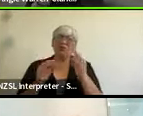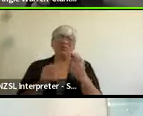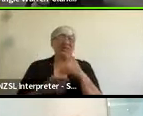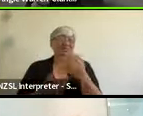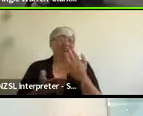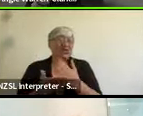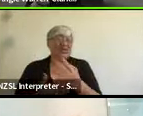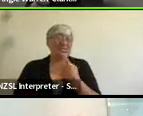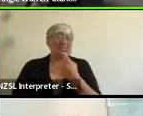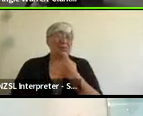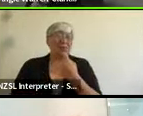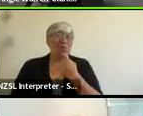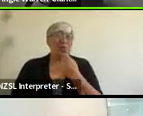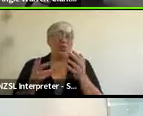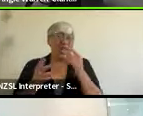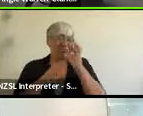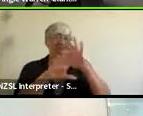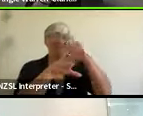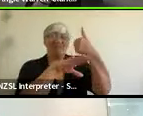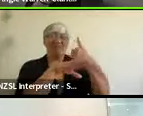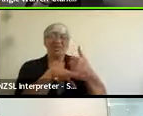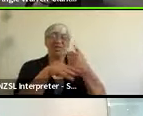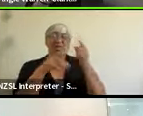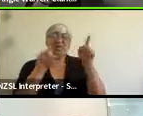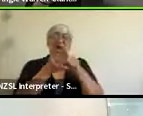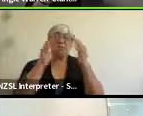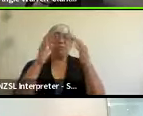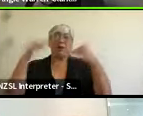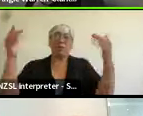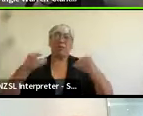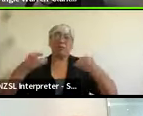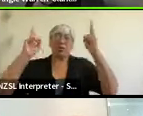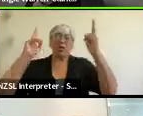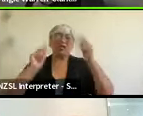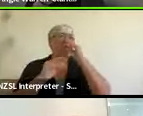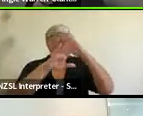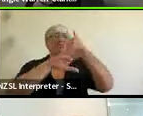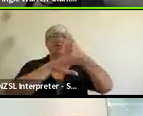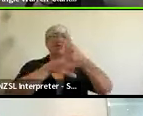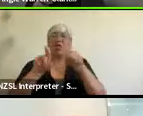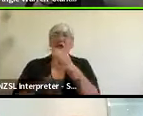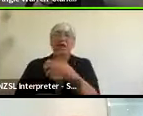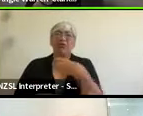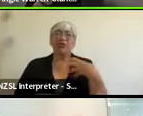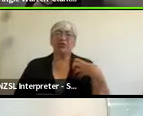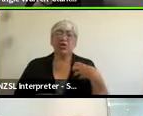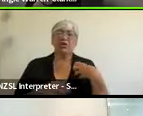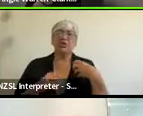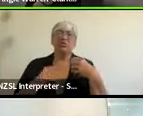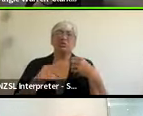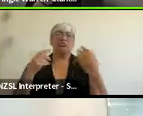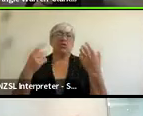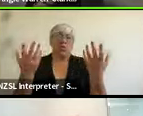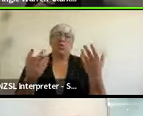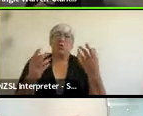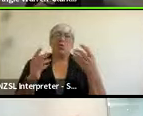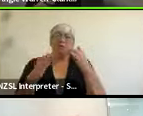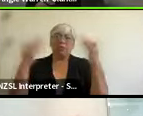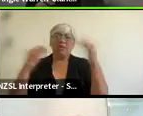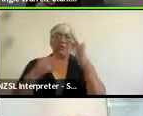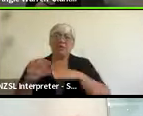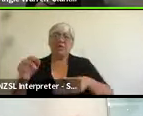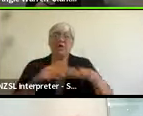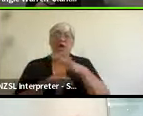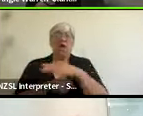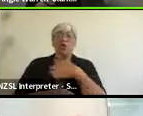simple that could easily be done on public property, government owned property. Do we have any questions